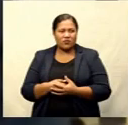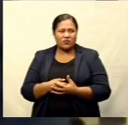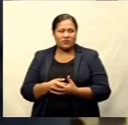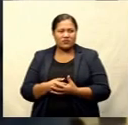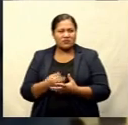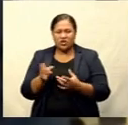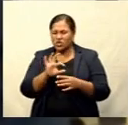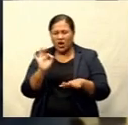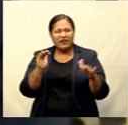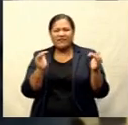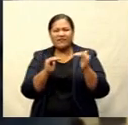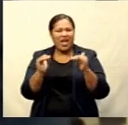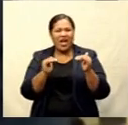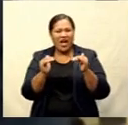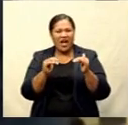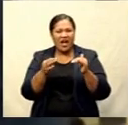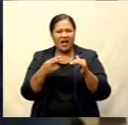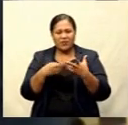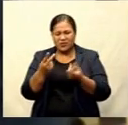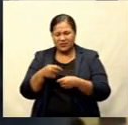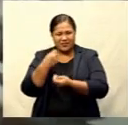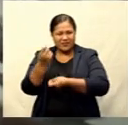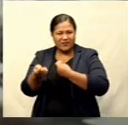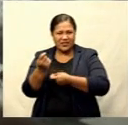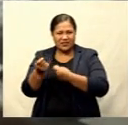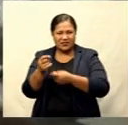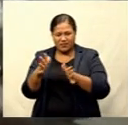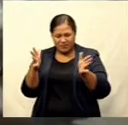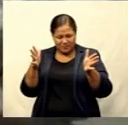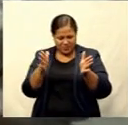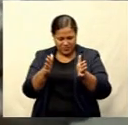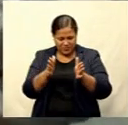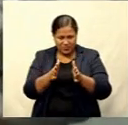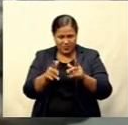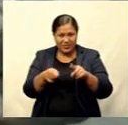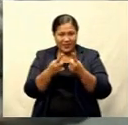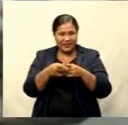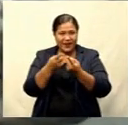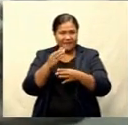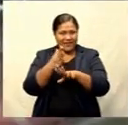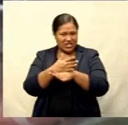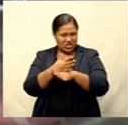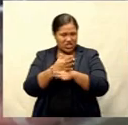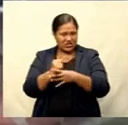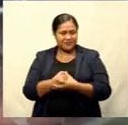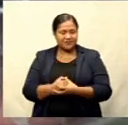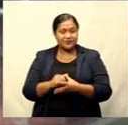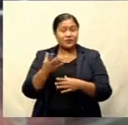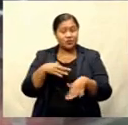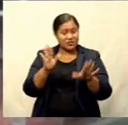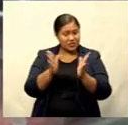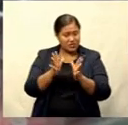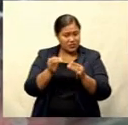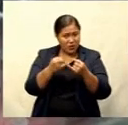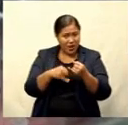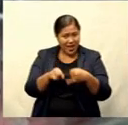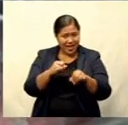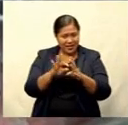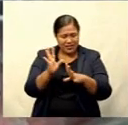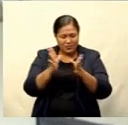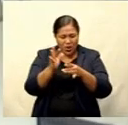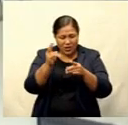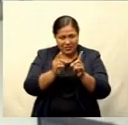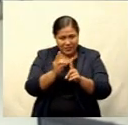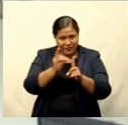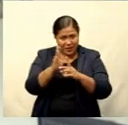unfair competition between subsidized fishers from large industrial fishing nations and the small island, small developing countries trying to